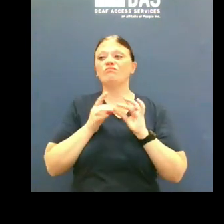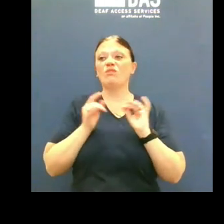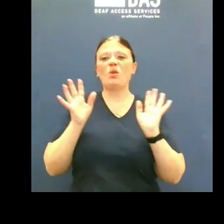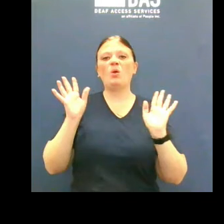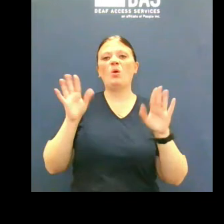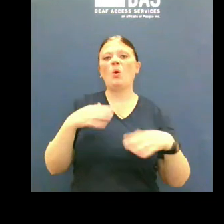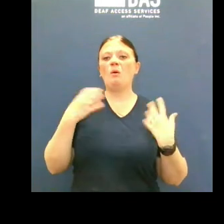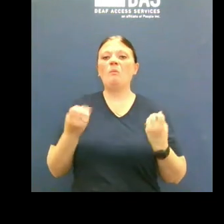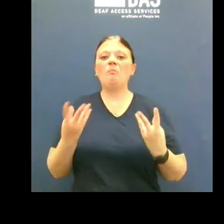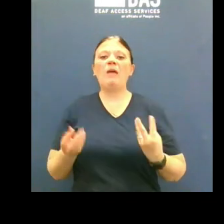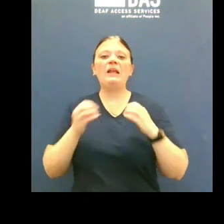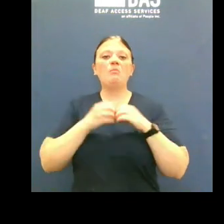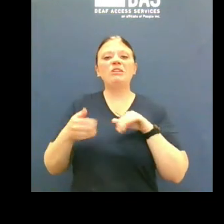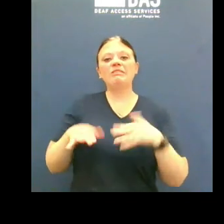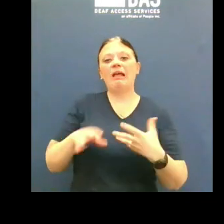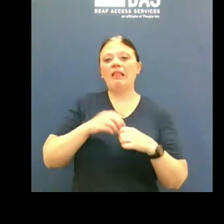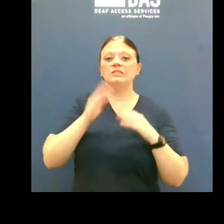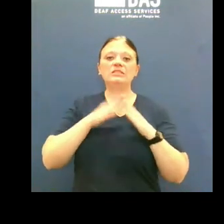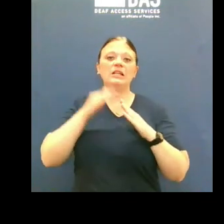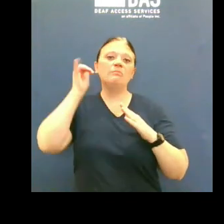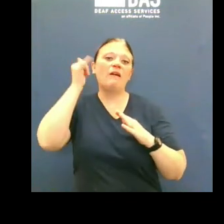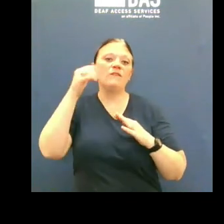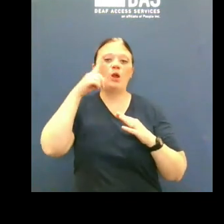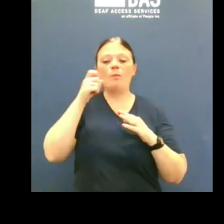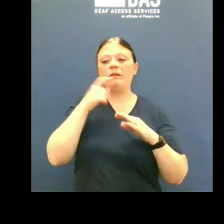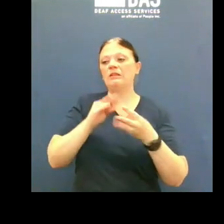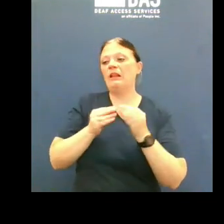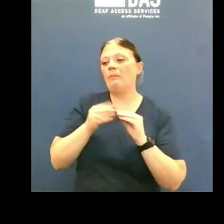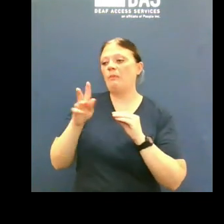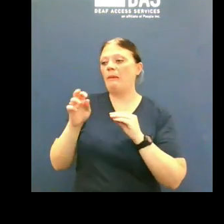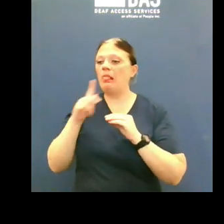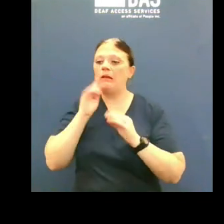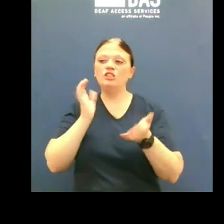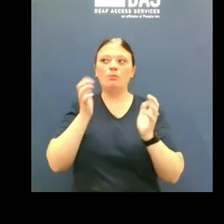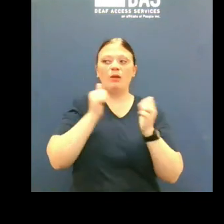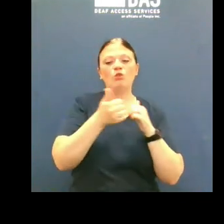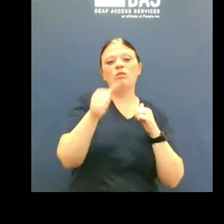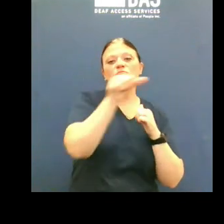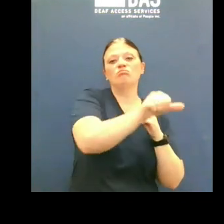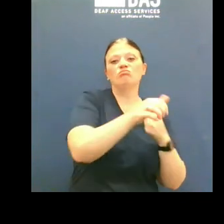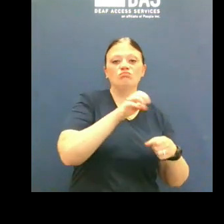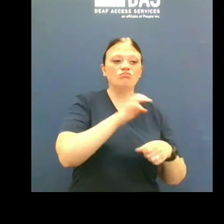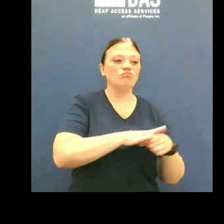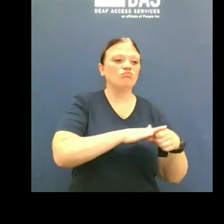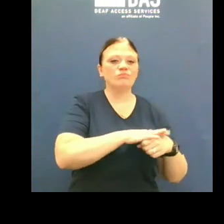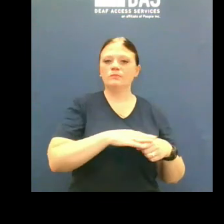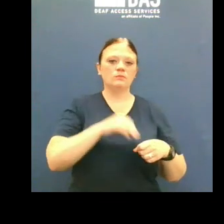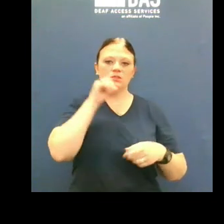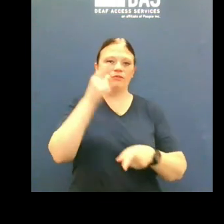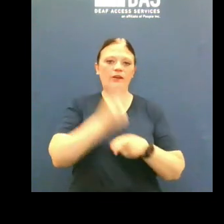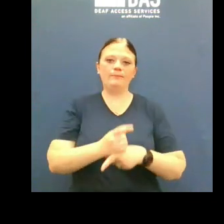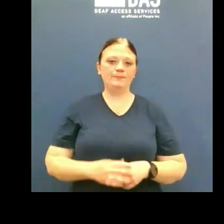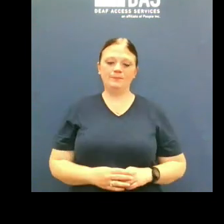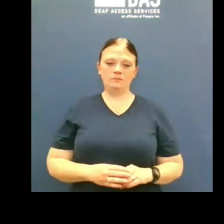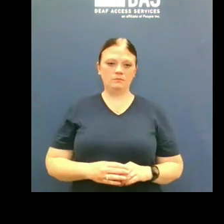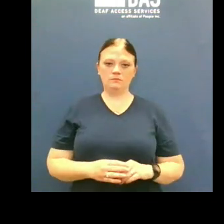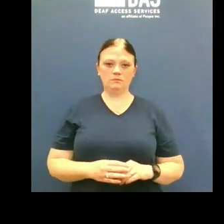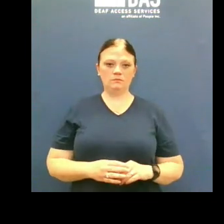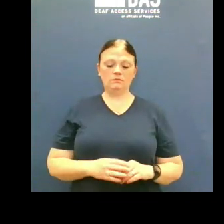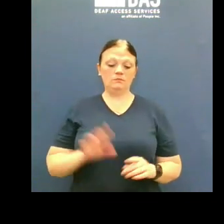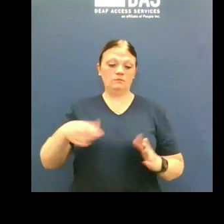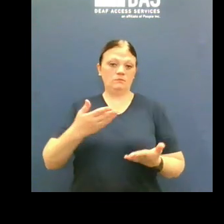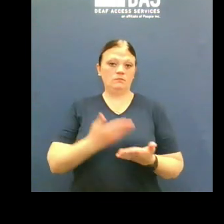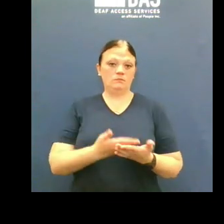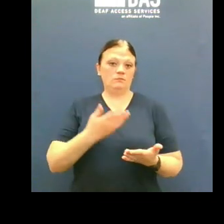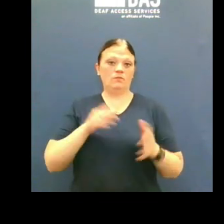number of deaths in the city of Buffalo based on the population compared to the rest of the population of Erie County, that just is not accurate. And it goes to show